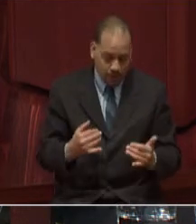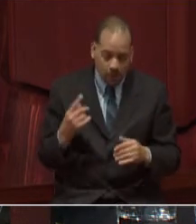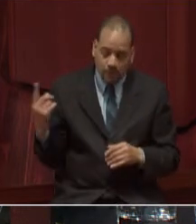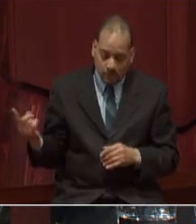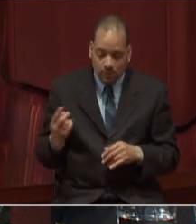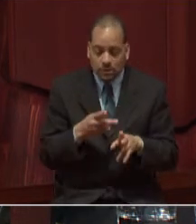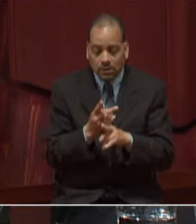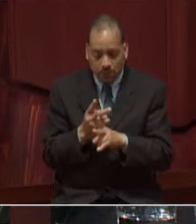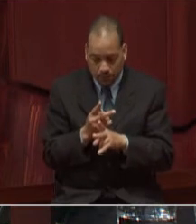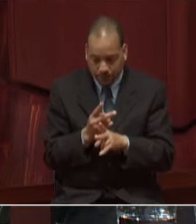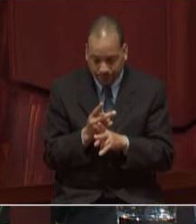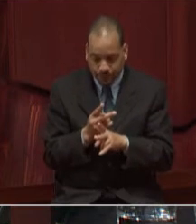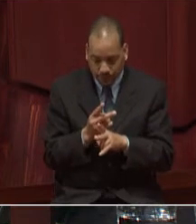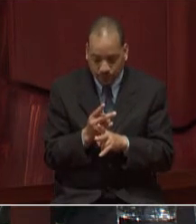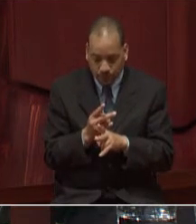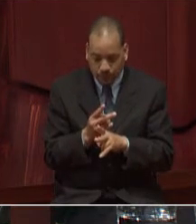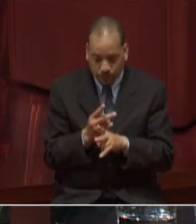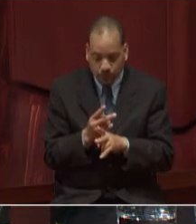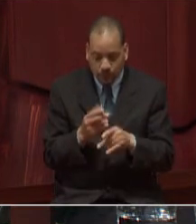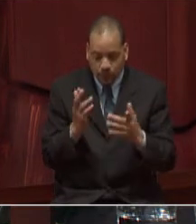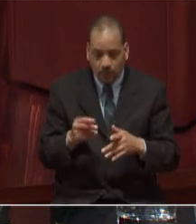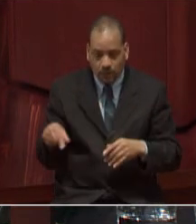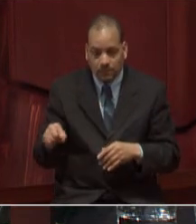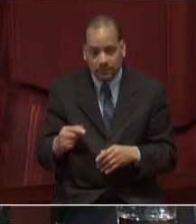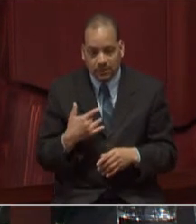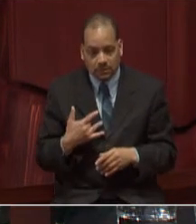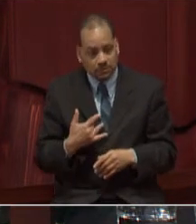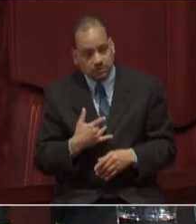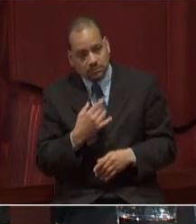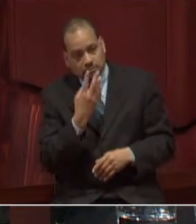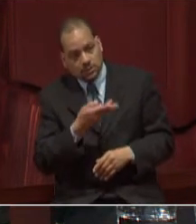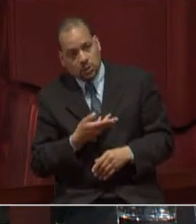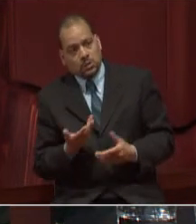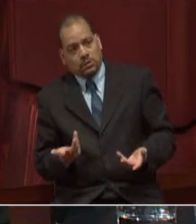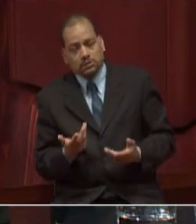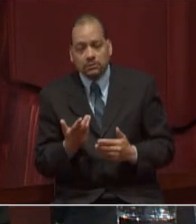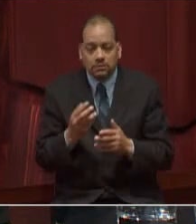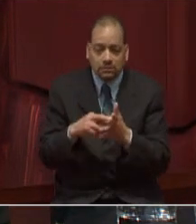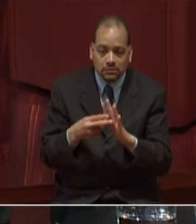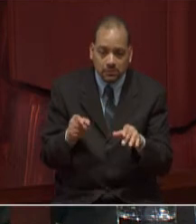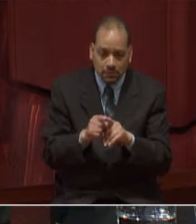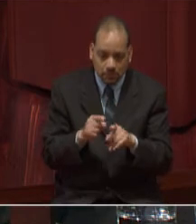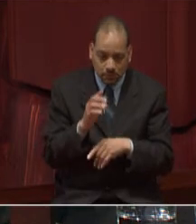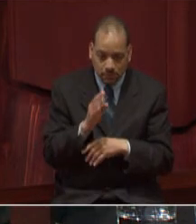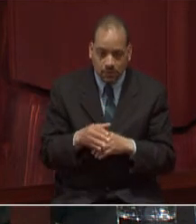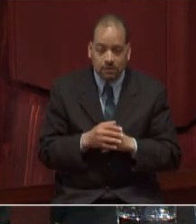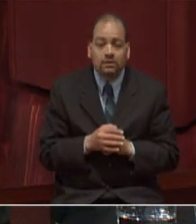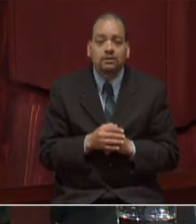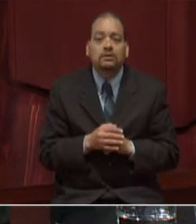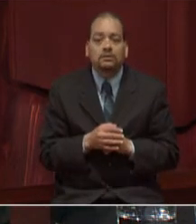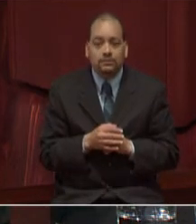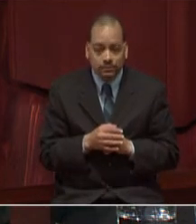not looking totally out of the picture. Then he would quickly, Tom would take us over to